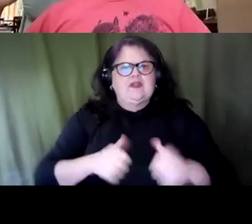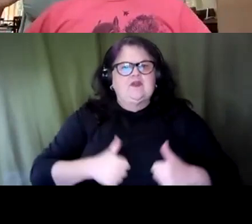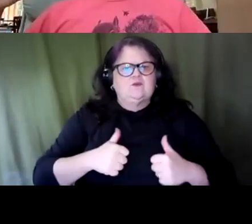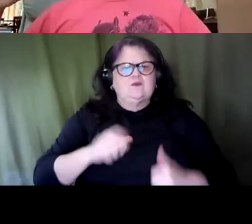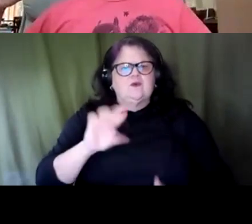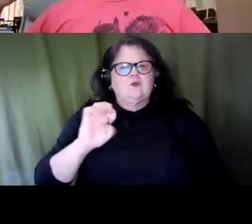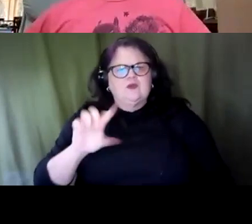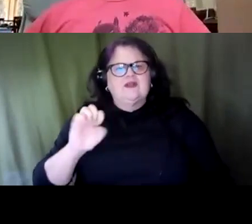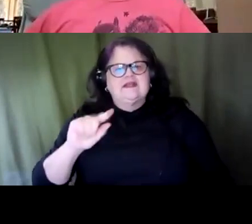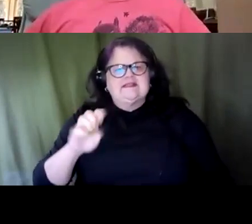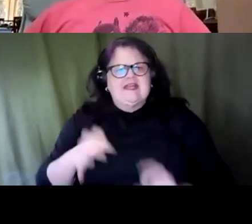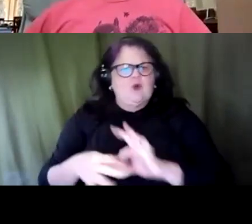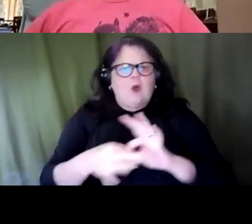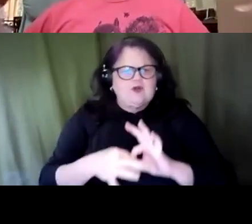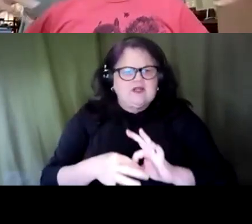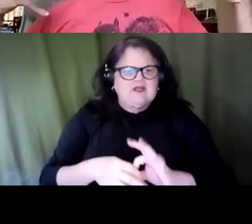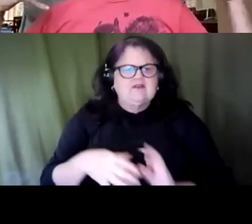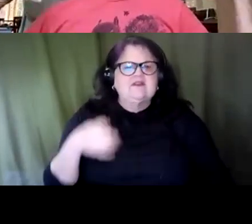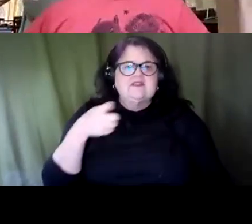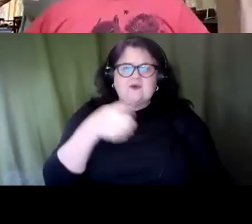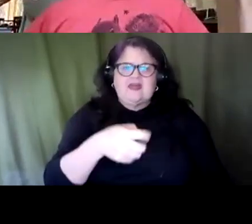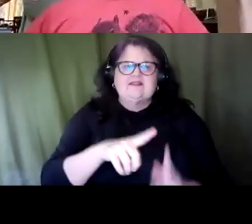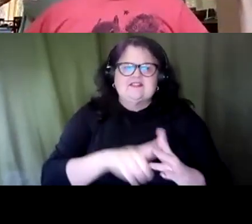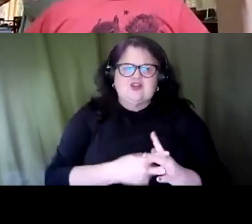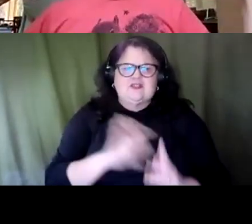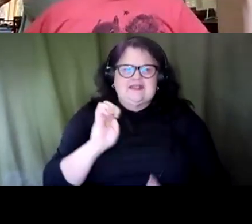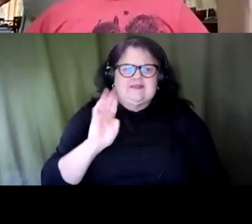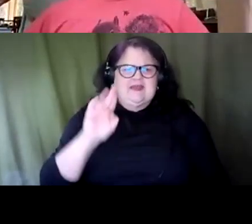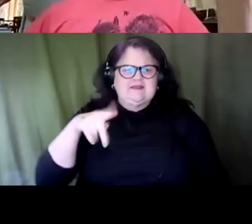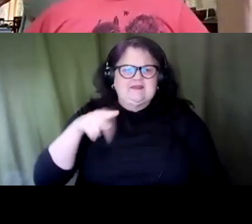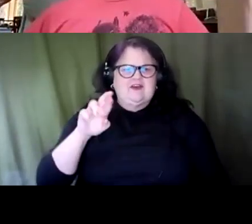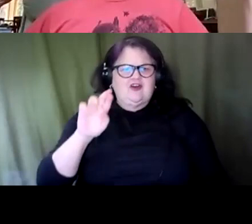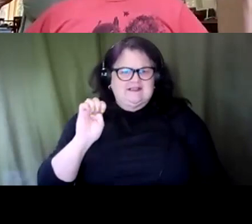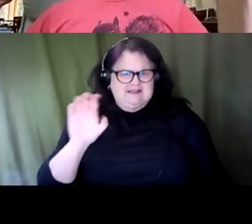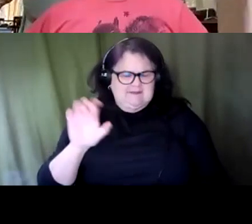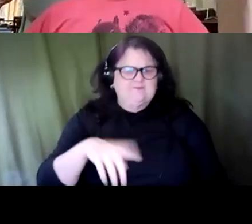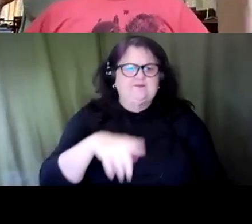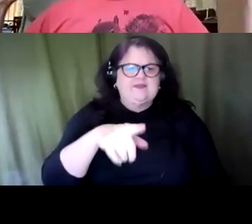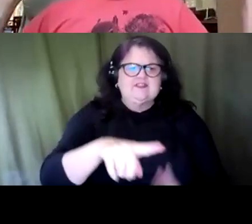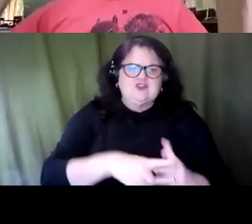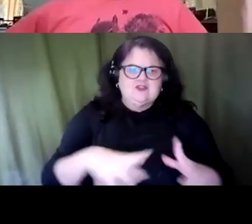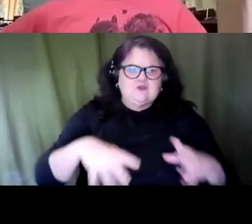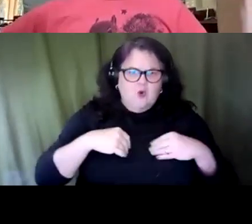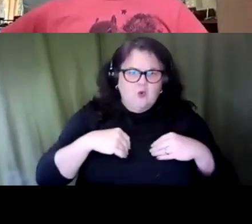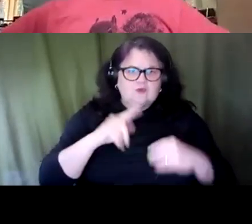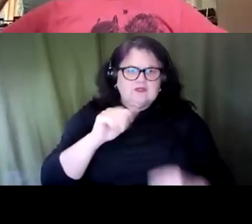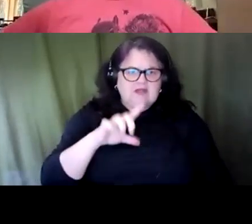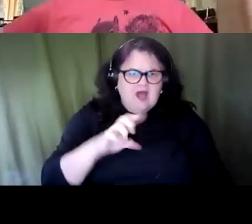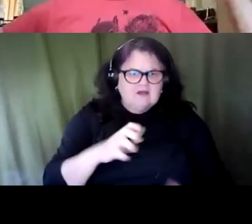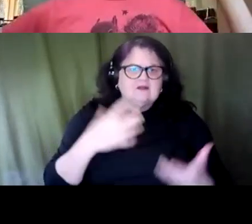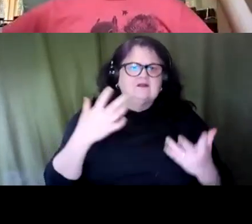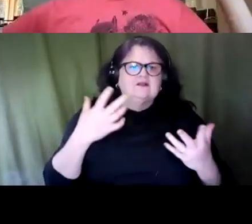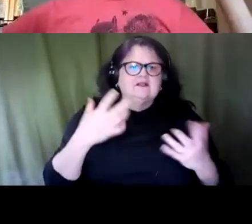local organizations. And so as it's beginning to acquire and hold title to property, it's building relationships with those